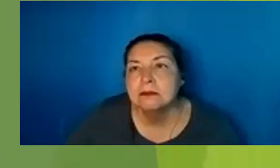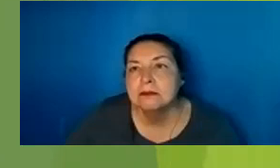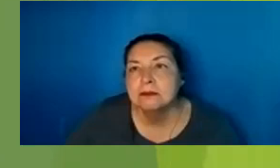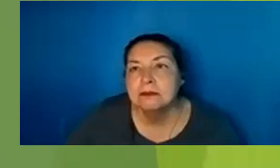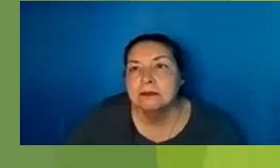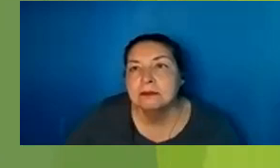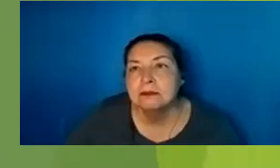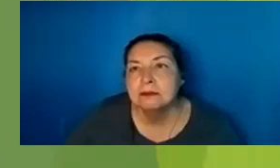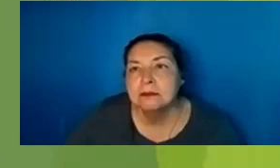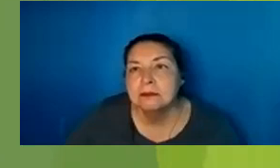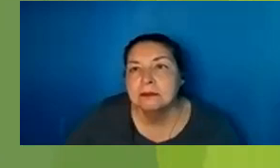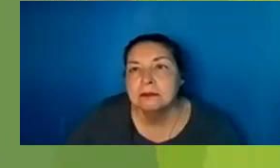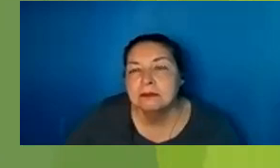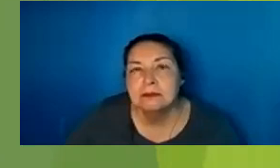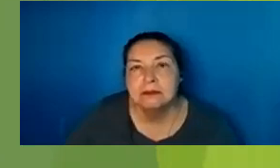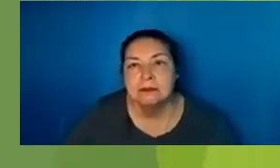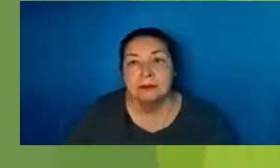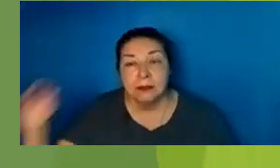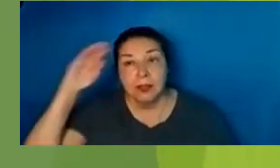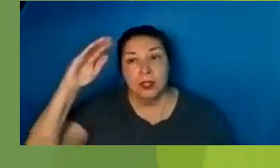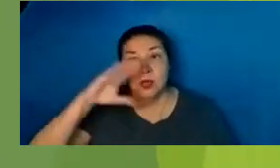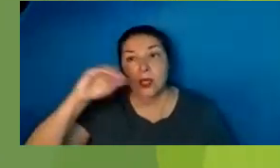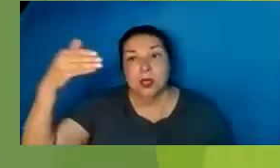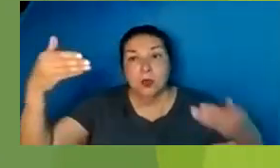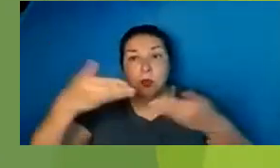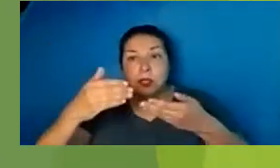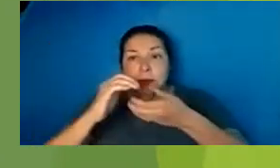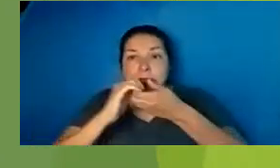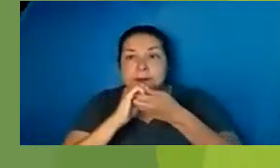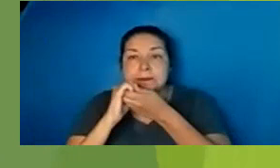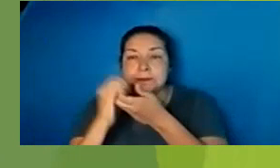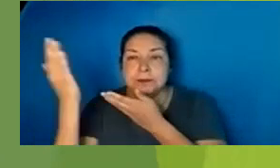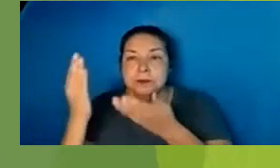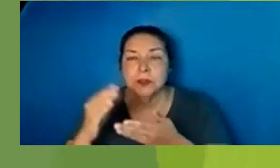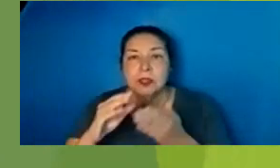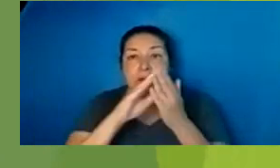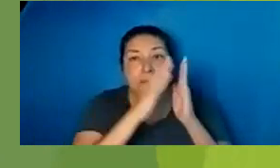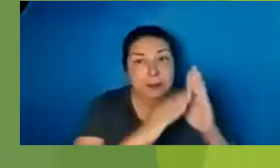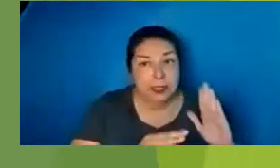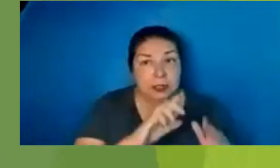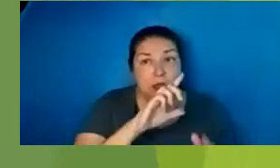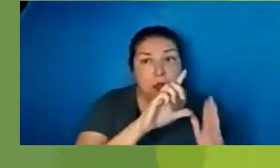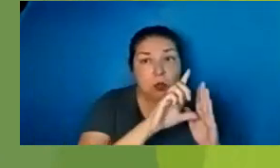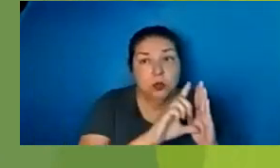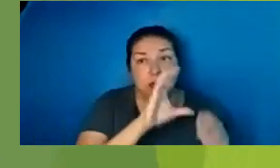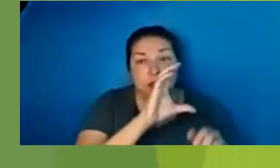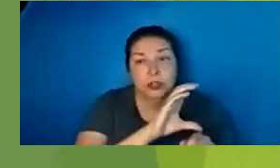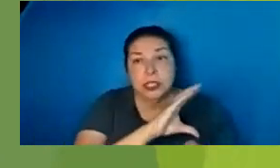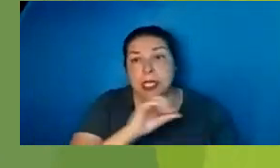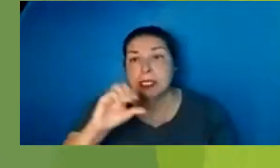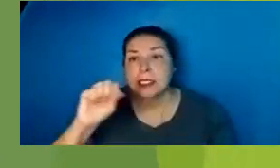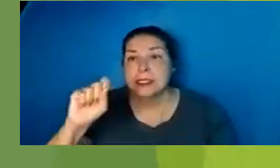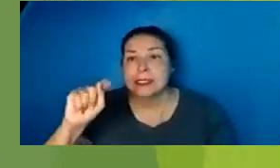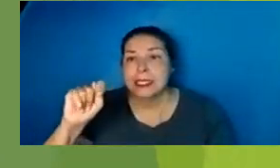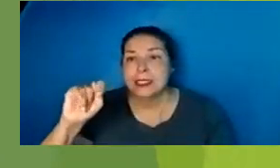Hello and welcome to the joint service of Peace Lutheran Church of Pico Rivera and St. John's Lutheran Church of North